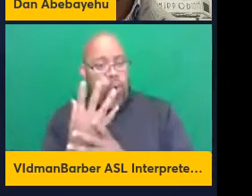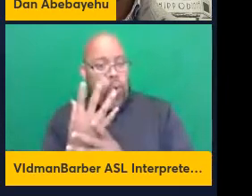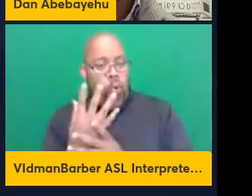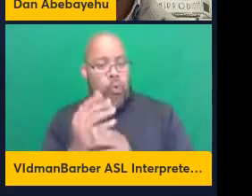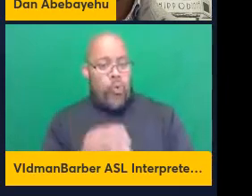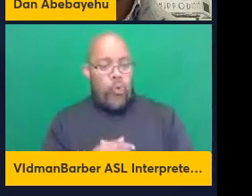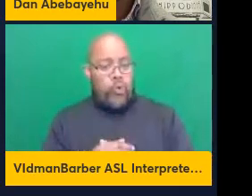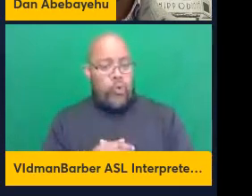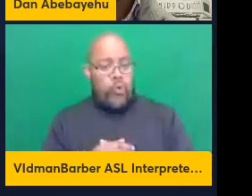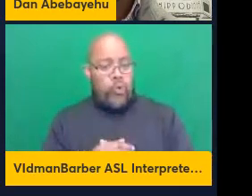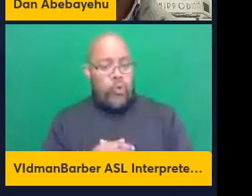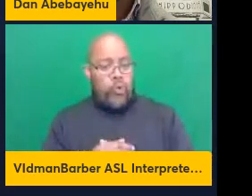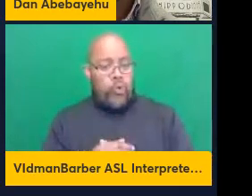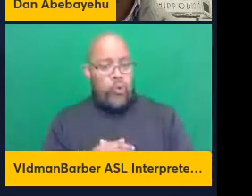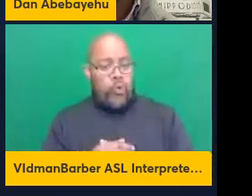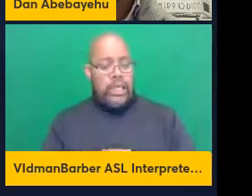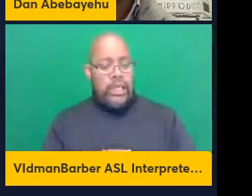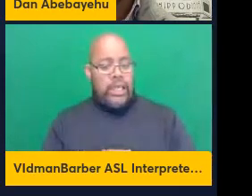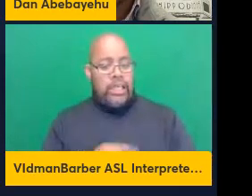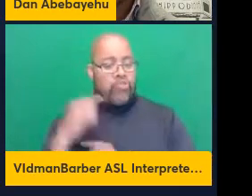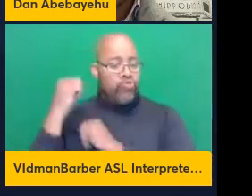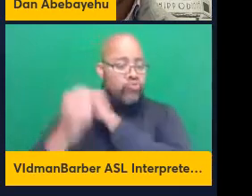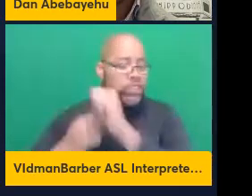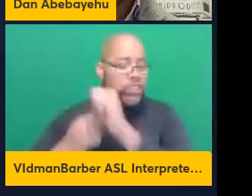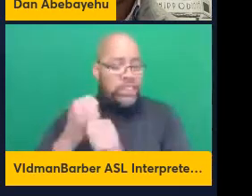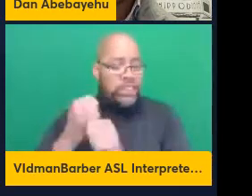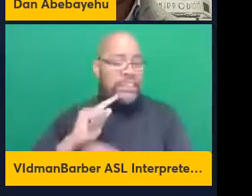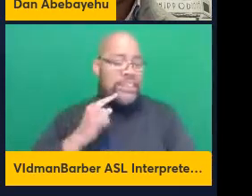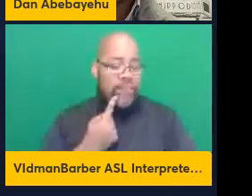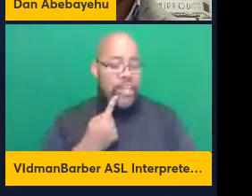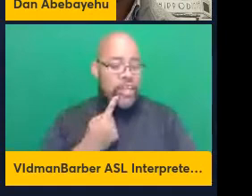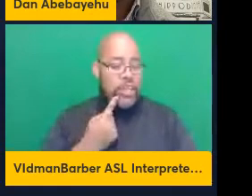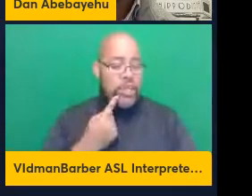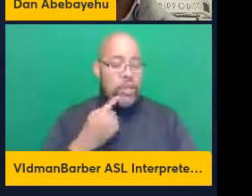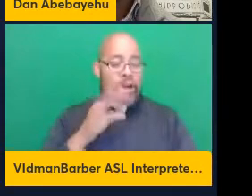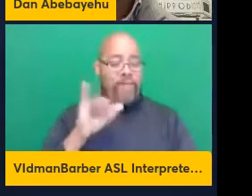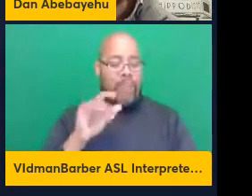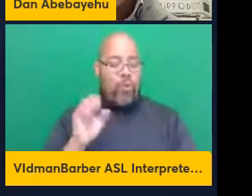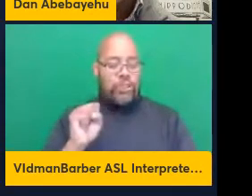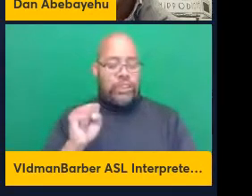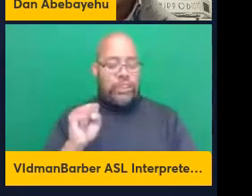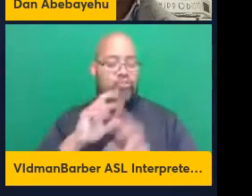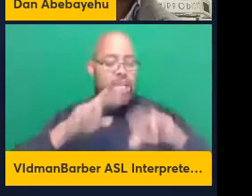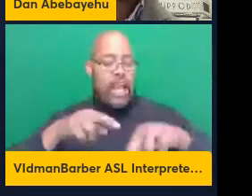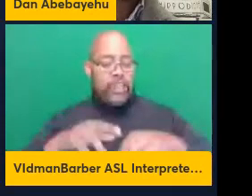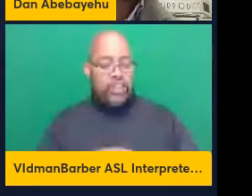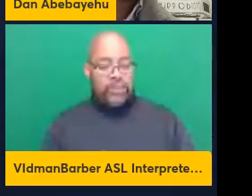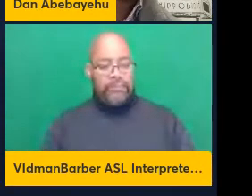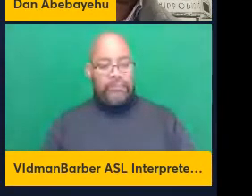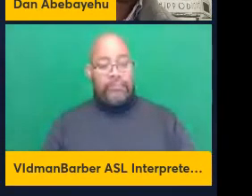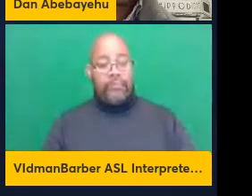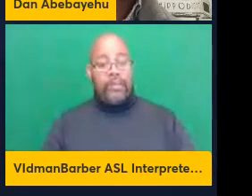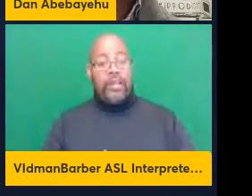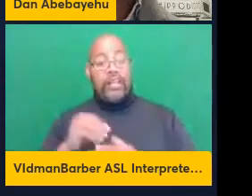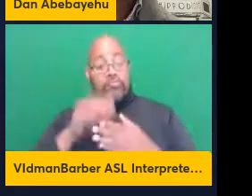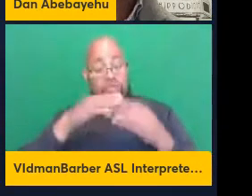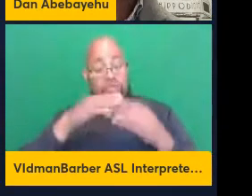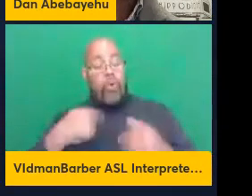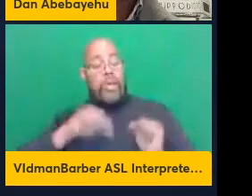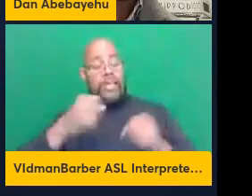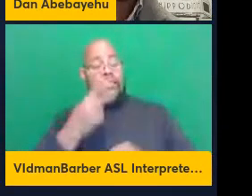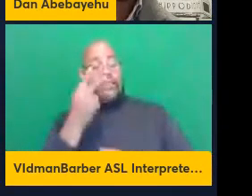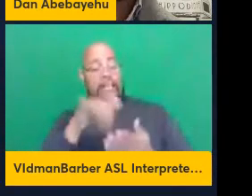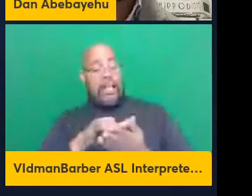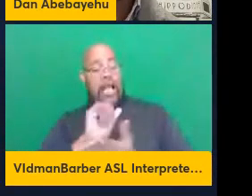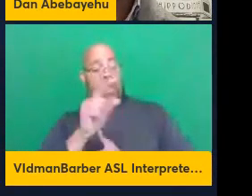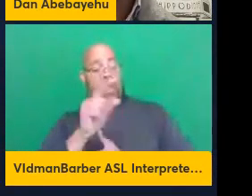really traditionally severe fibrotic reaction. So in conclusion, we were able to see that IL-1 receptor